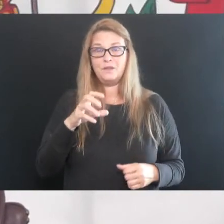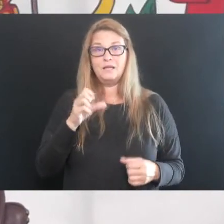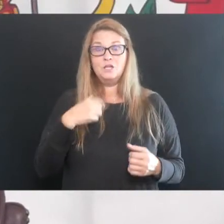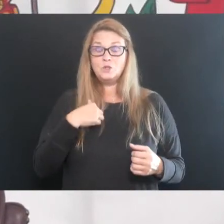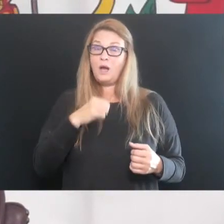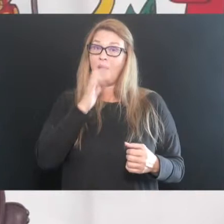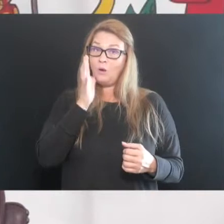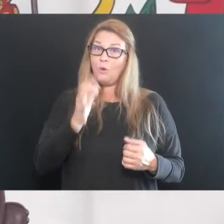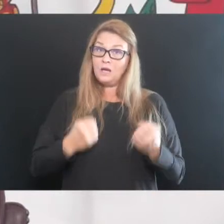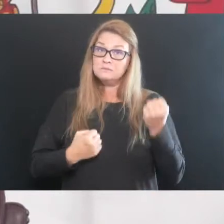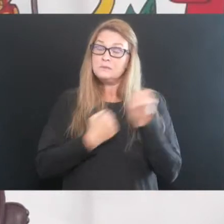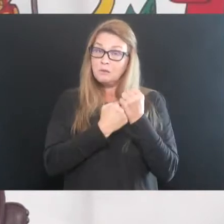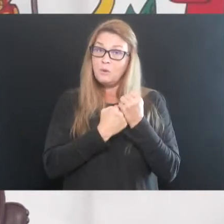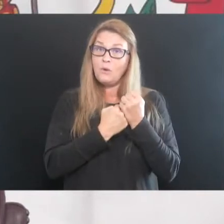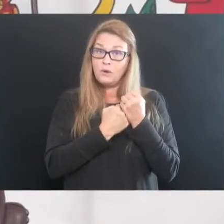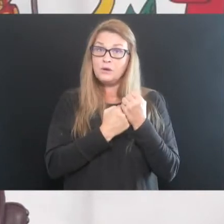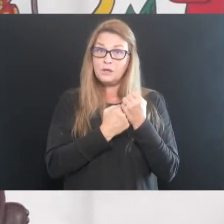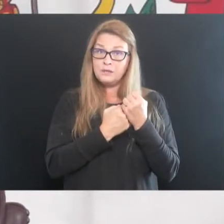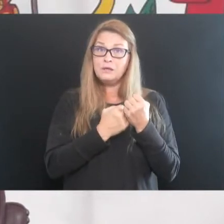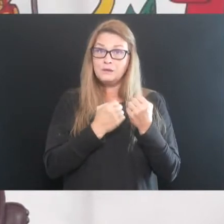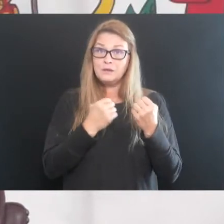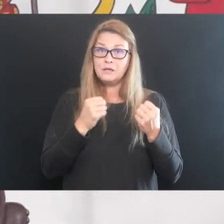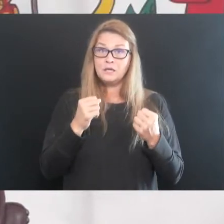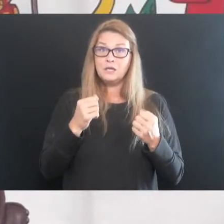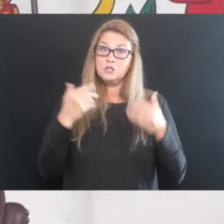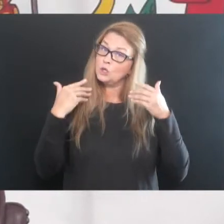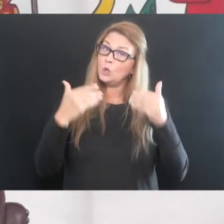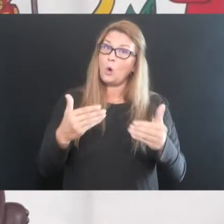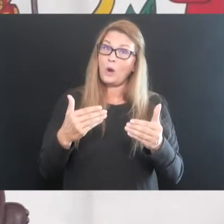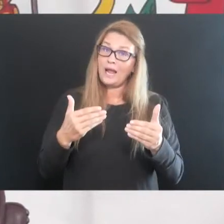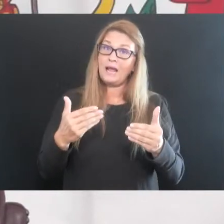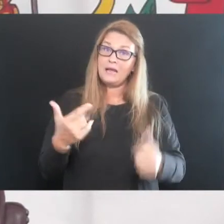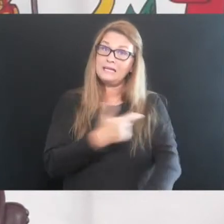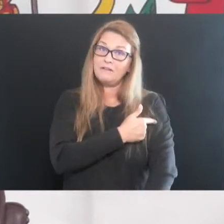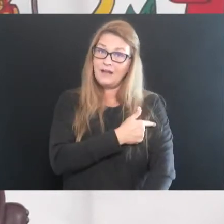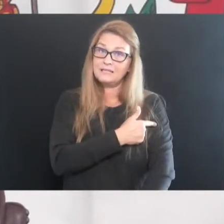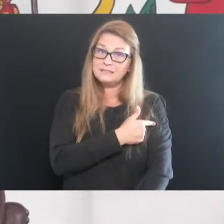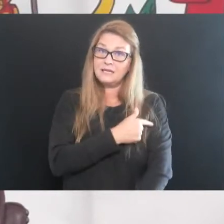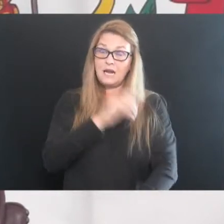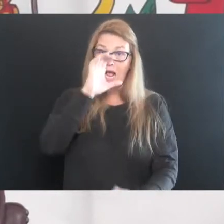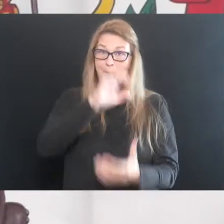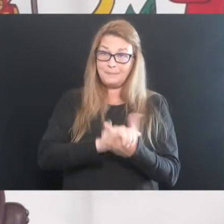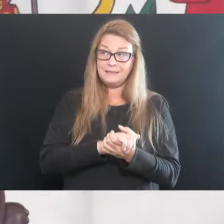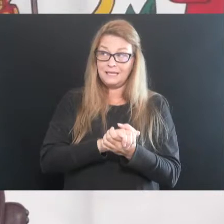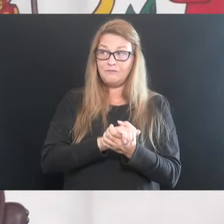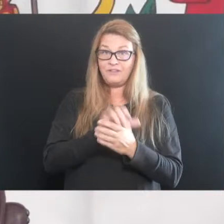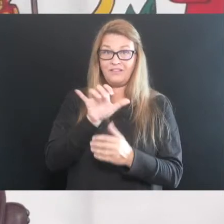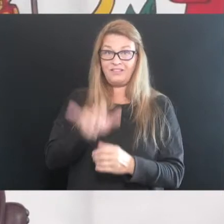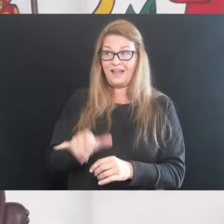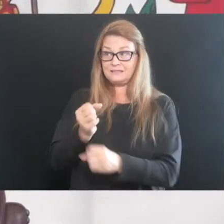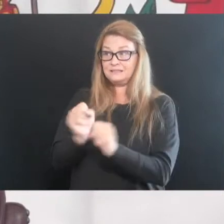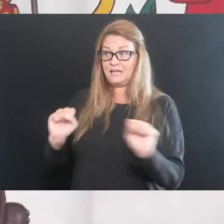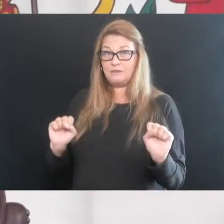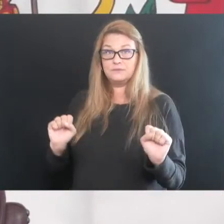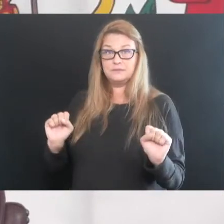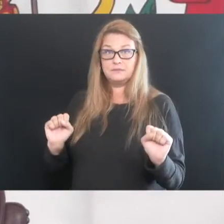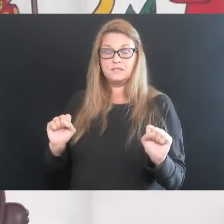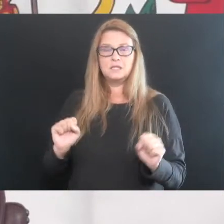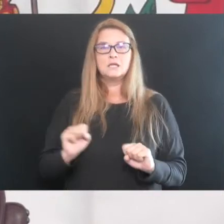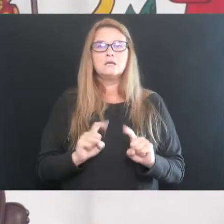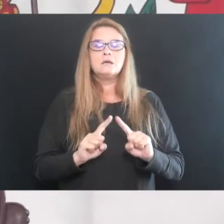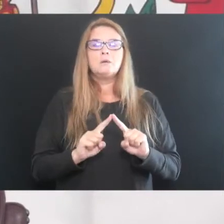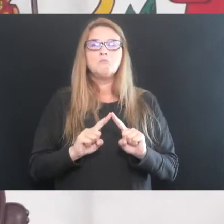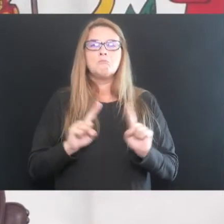rock solid in telling you over and over and over to get vaccinated, because I believe it's just that safe. But from